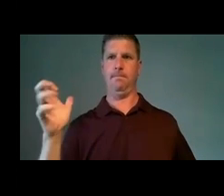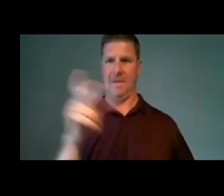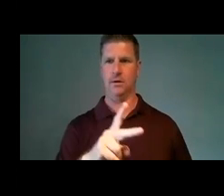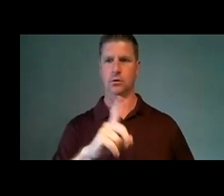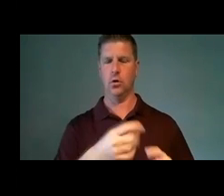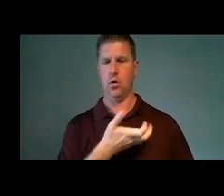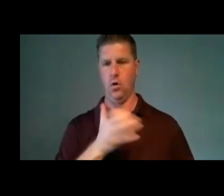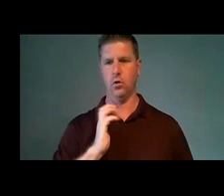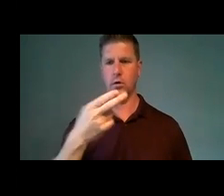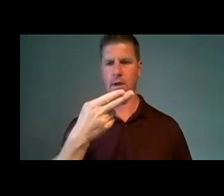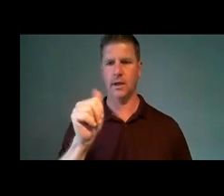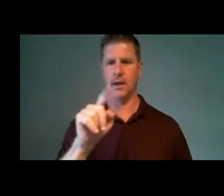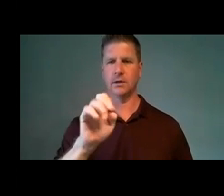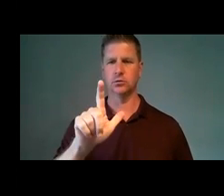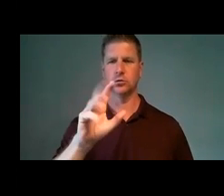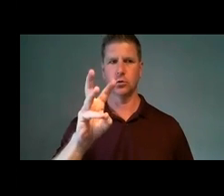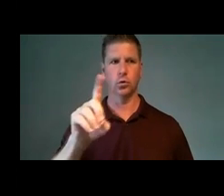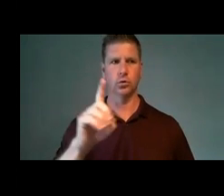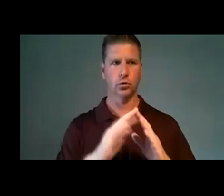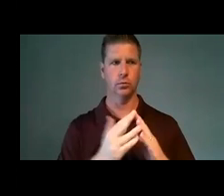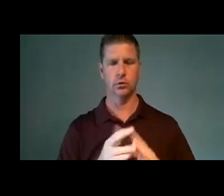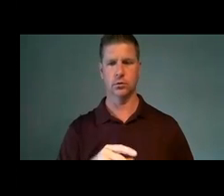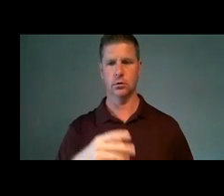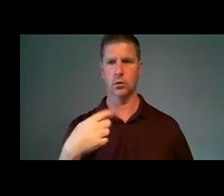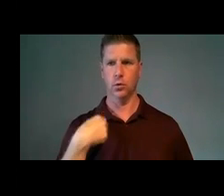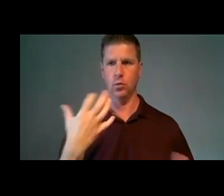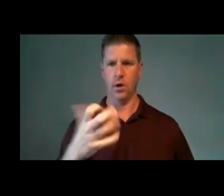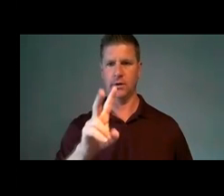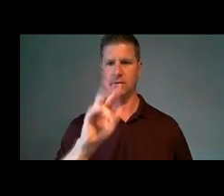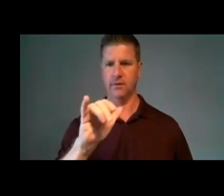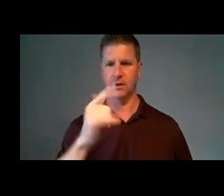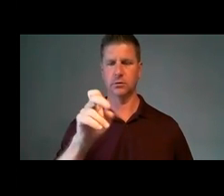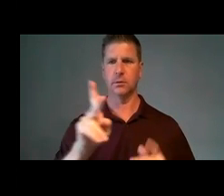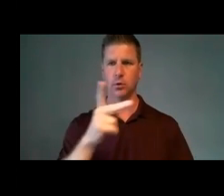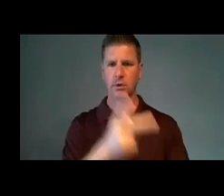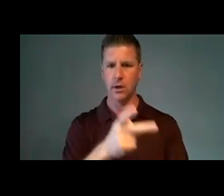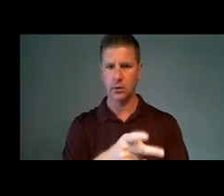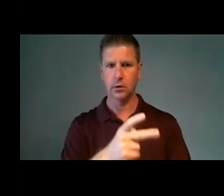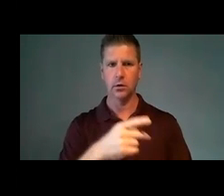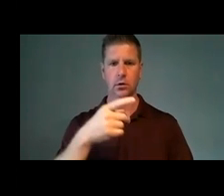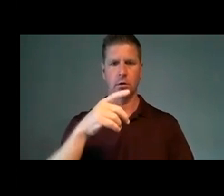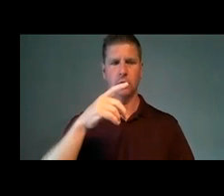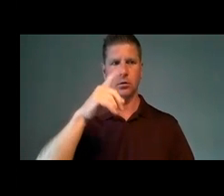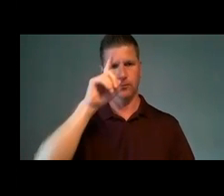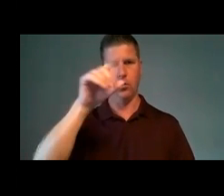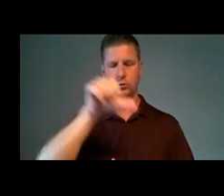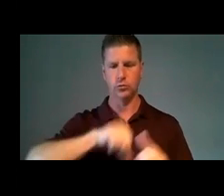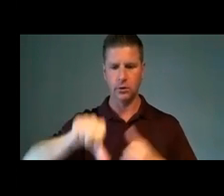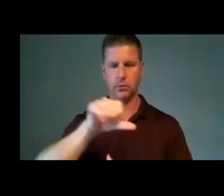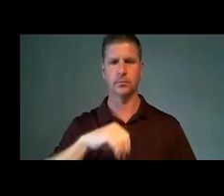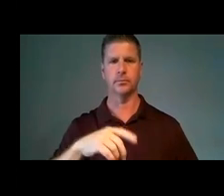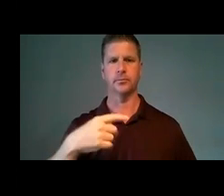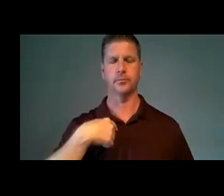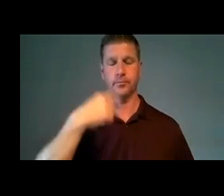our Hazelwood community. Sense of village, people taking care and looking after one another. And I believe that